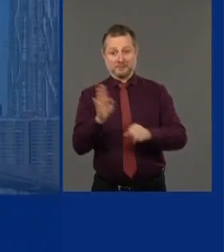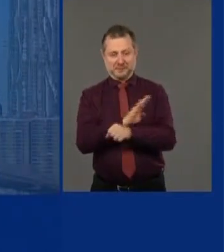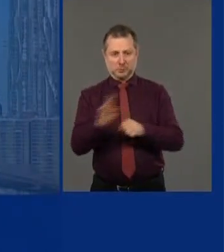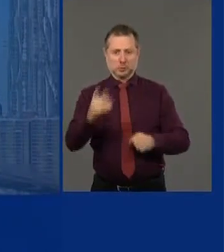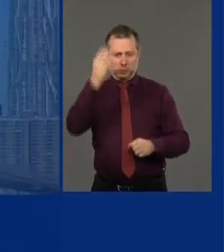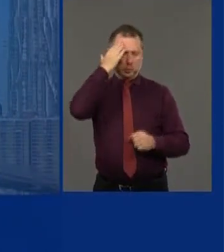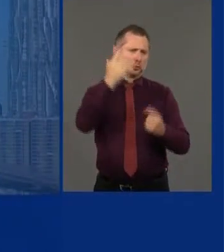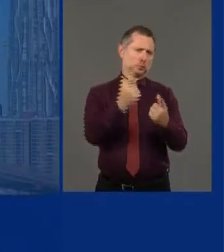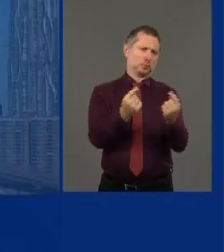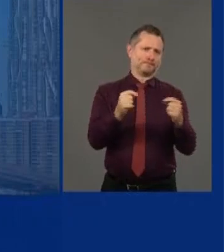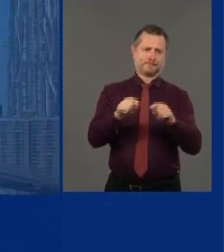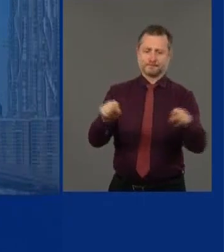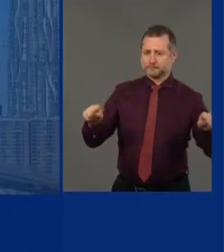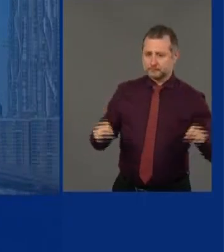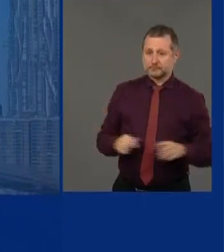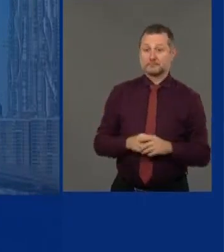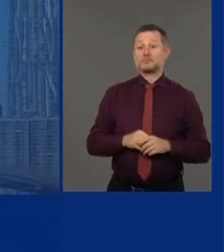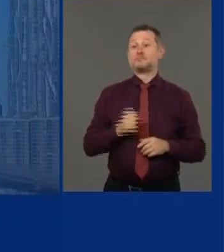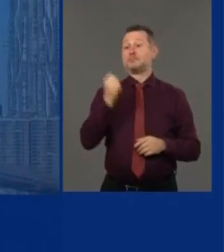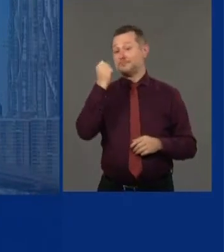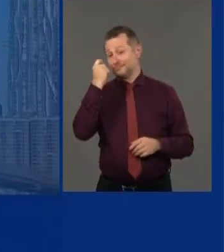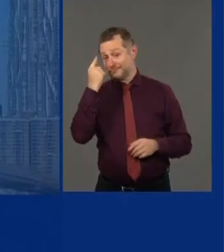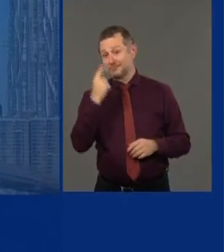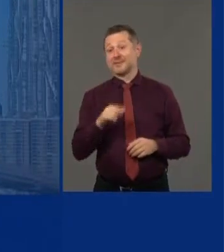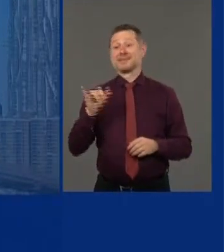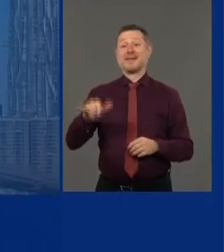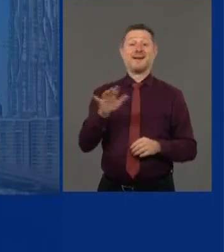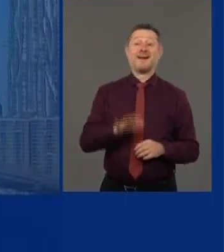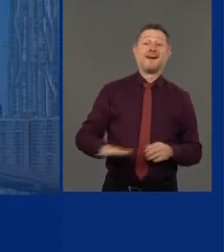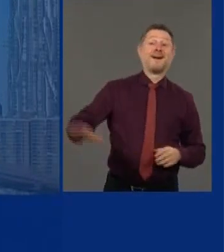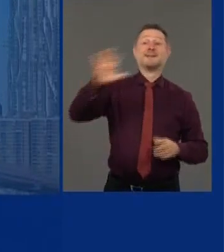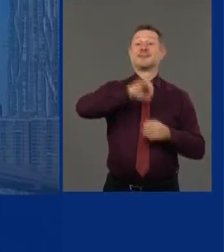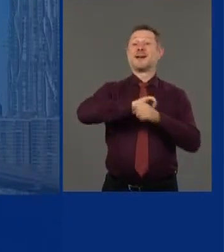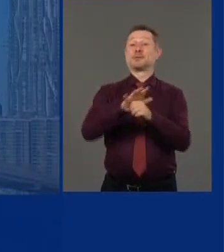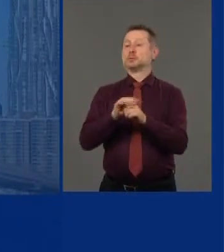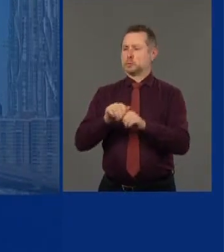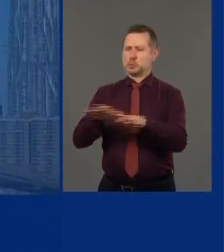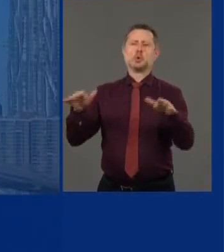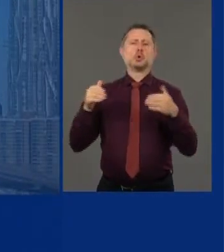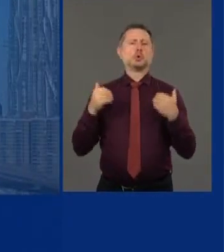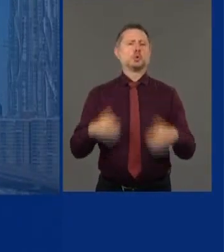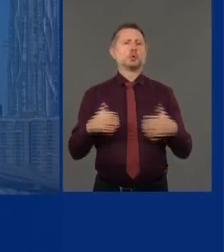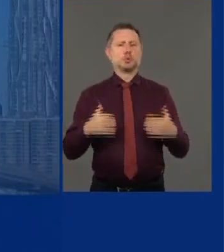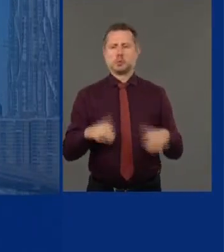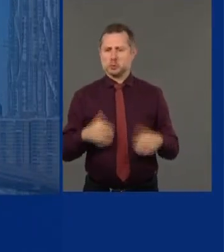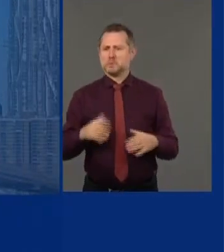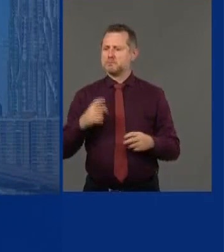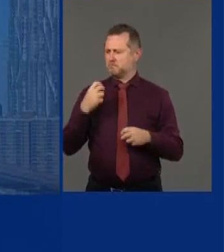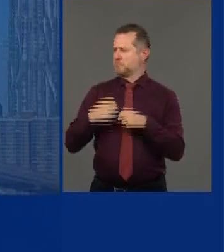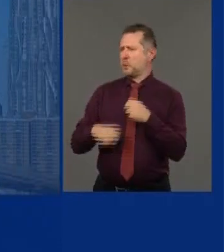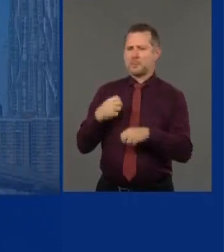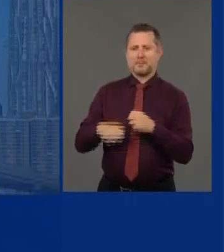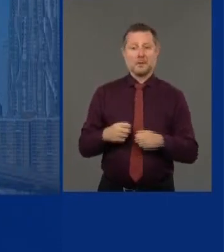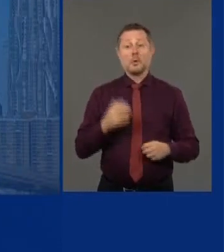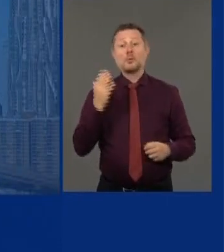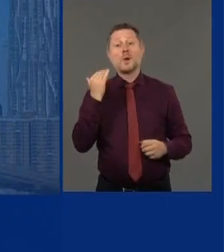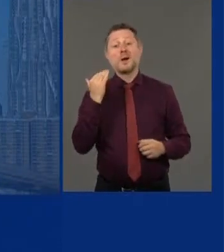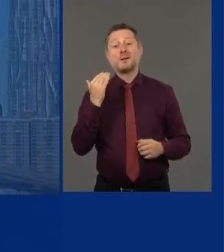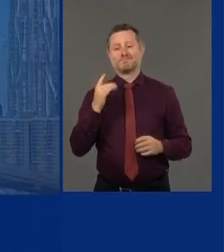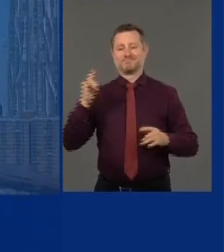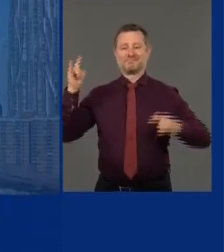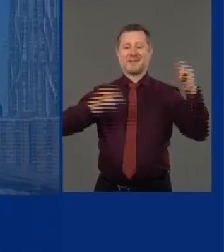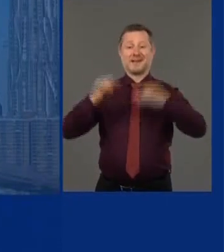doing. But the increasing viral spread across the nation is also a problem, especially in New York City. New York City is where most of the flights come.